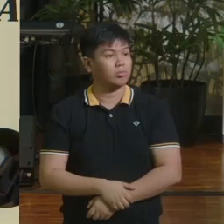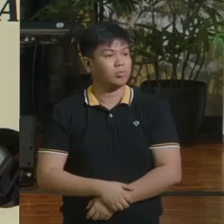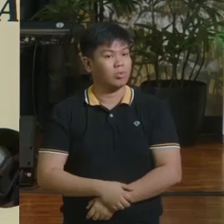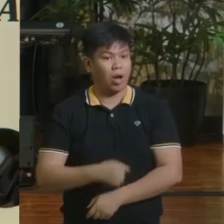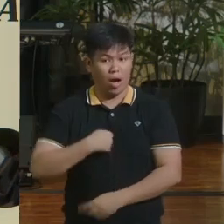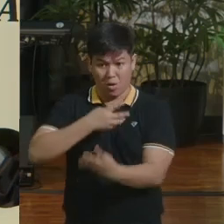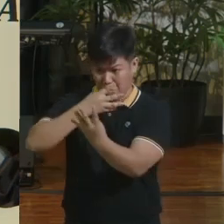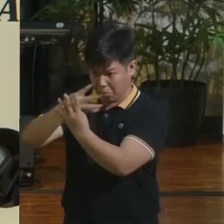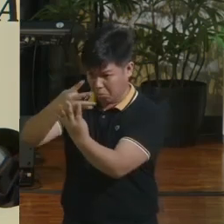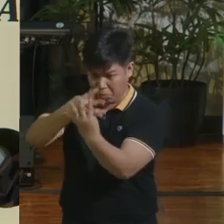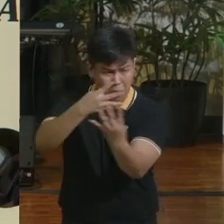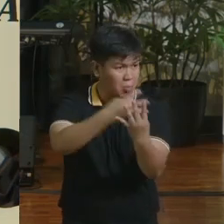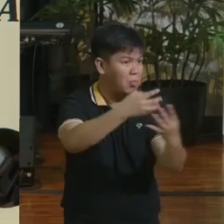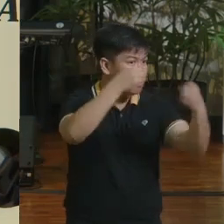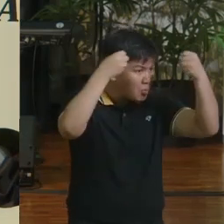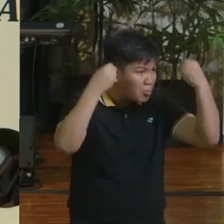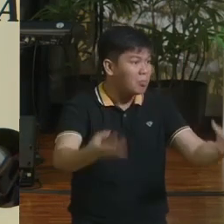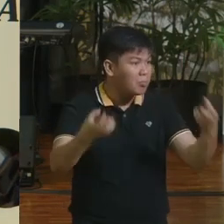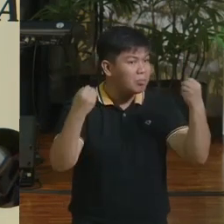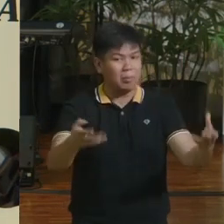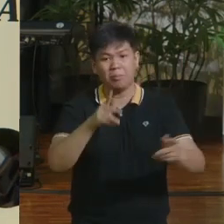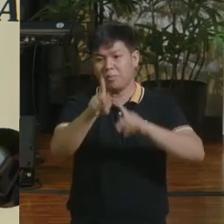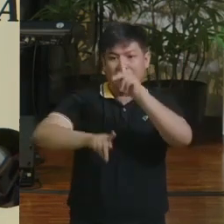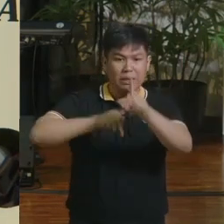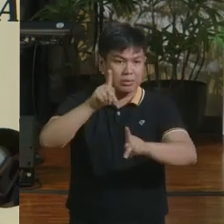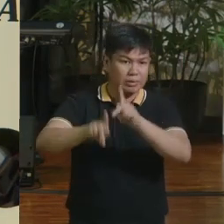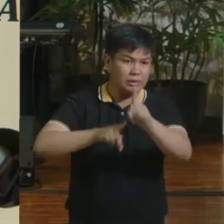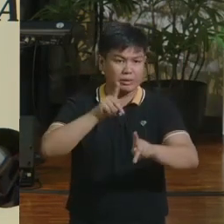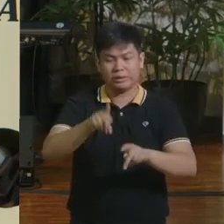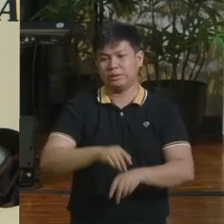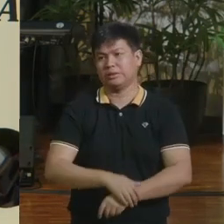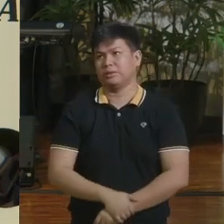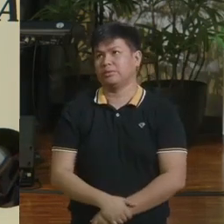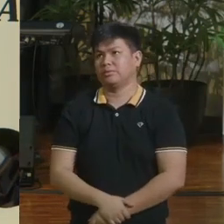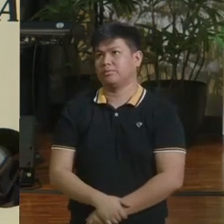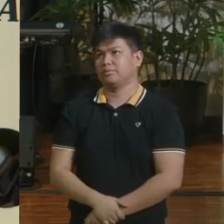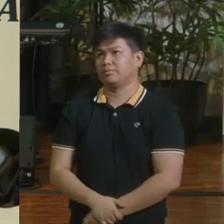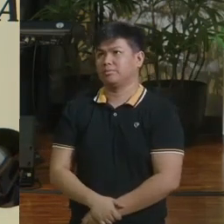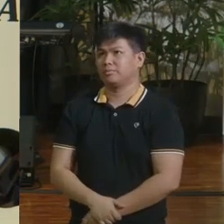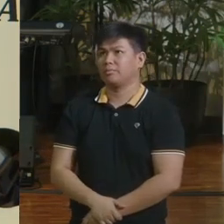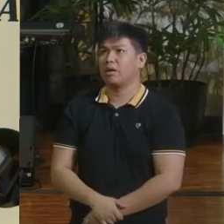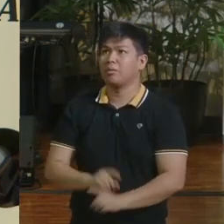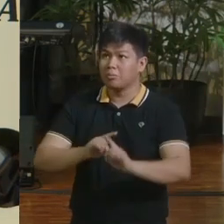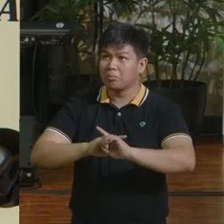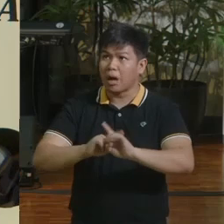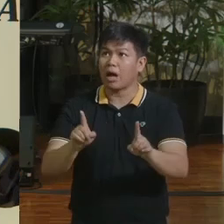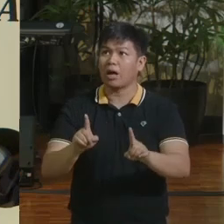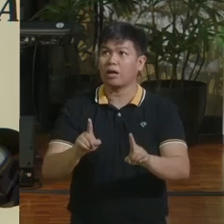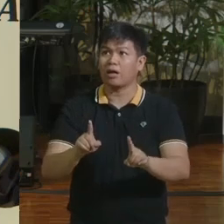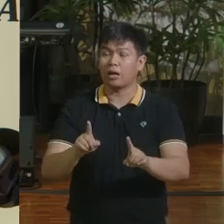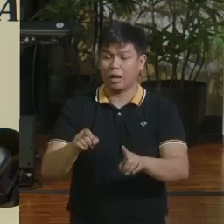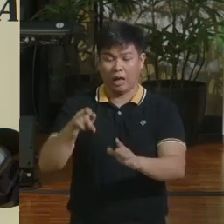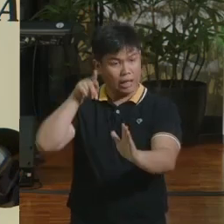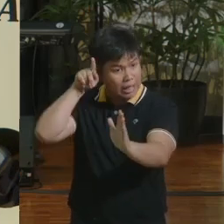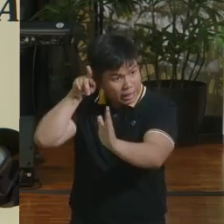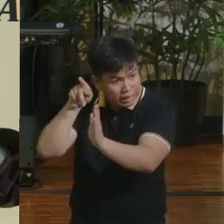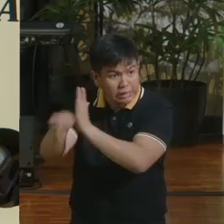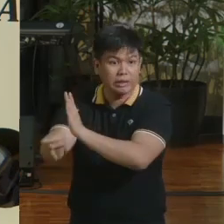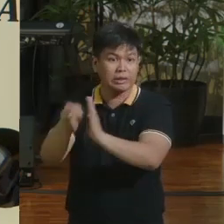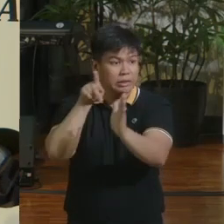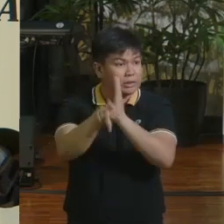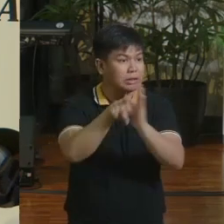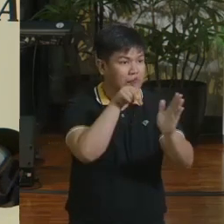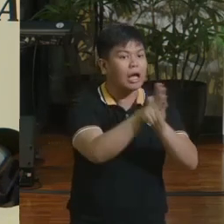locked up many of the saints in prison after receiving authority from the chief priests, but when they were put to